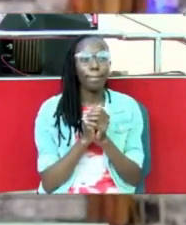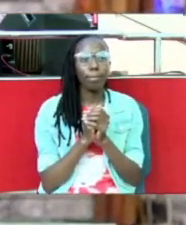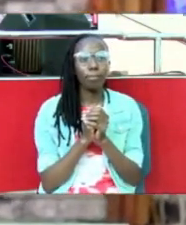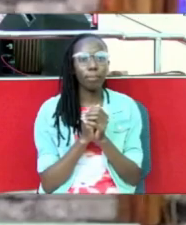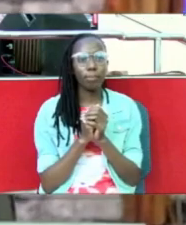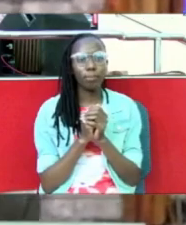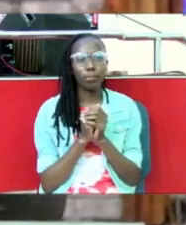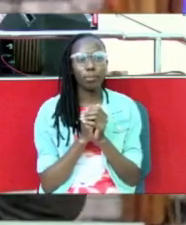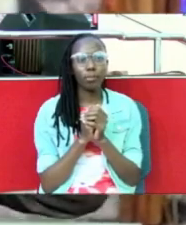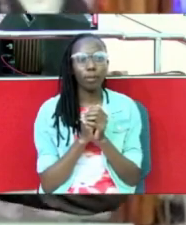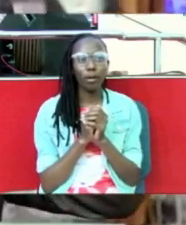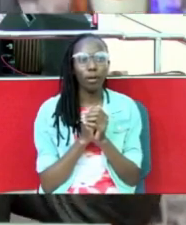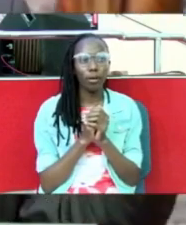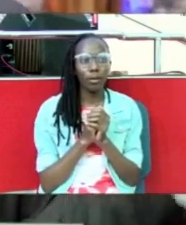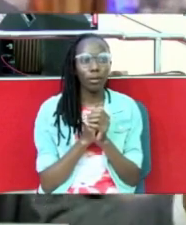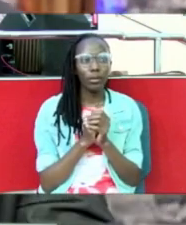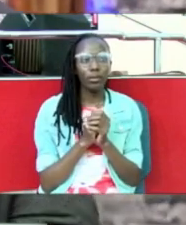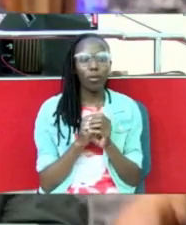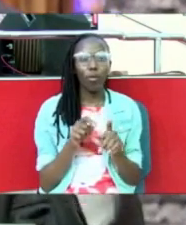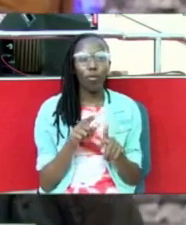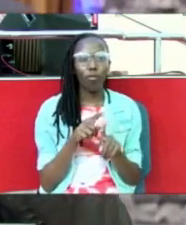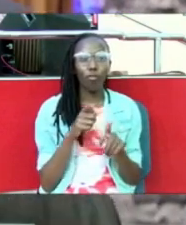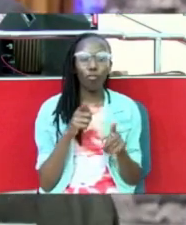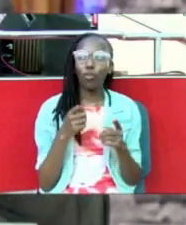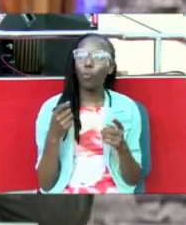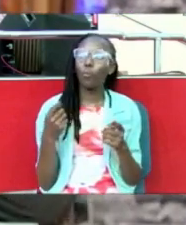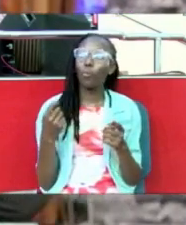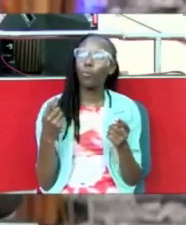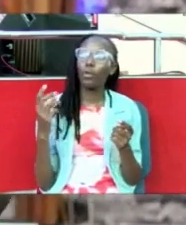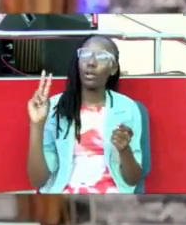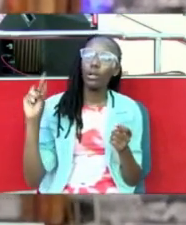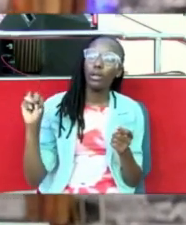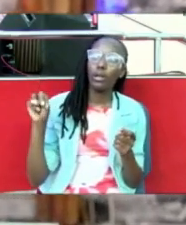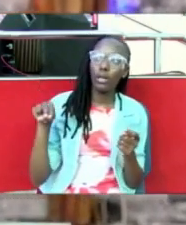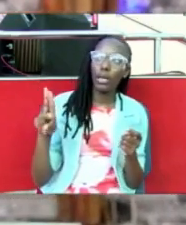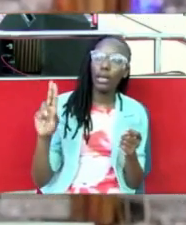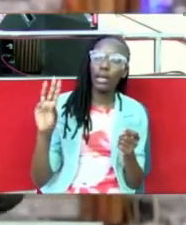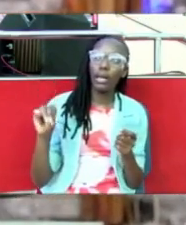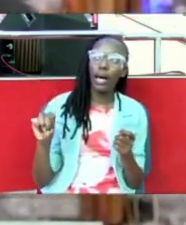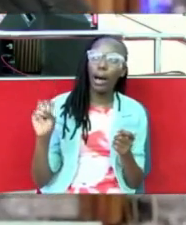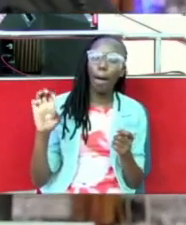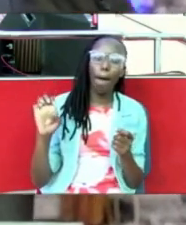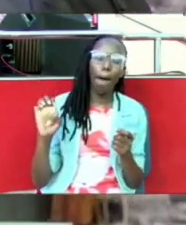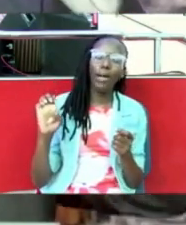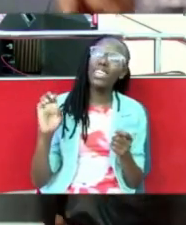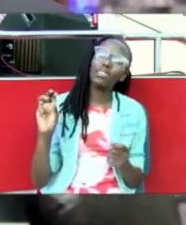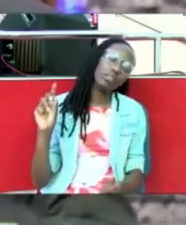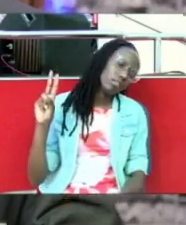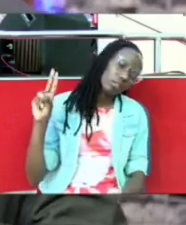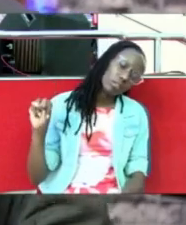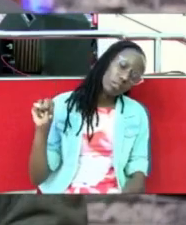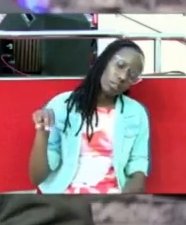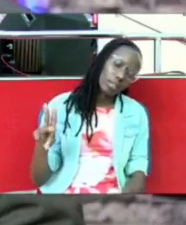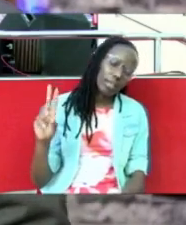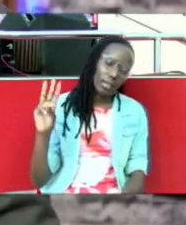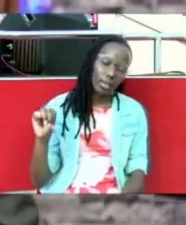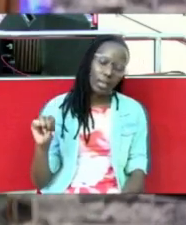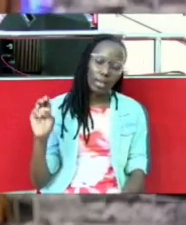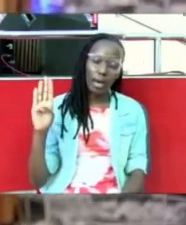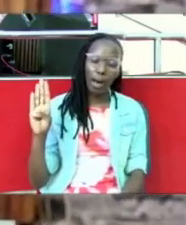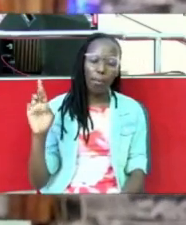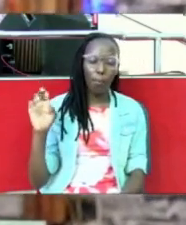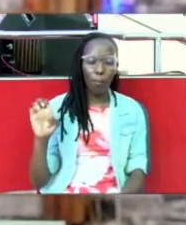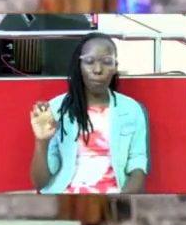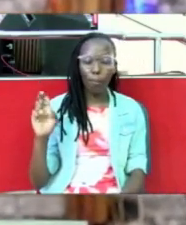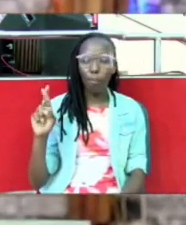pale. And also from Numbers 13, in your own time you can be able to see that the 12 spies were sent. Tunaona